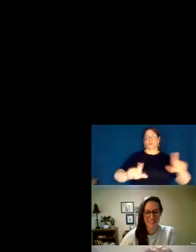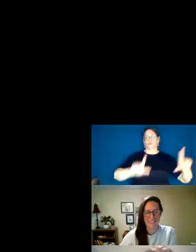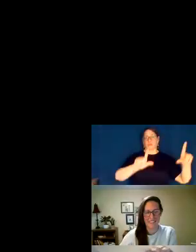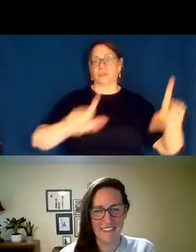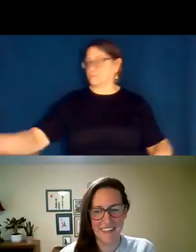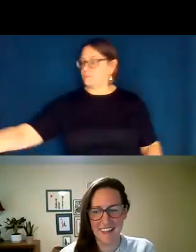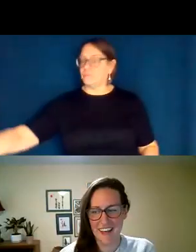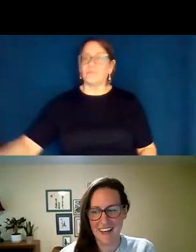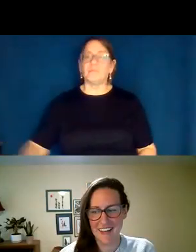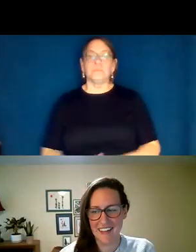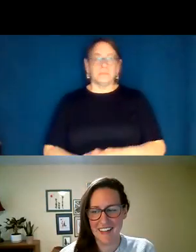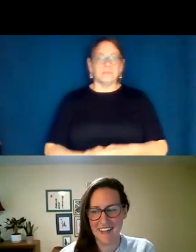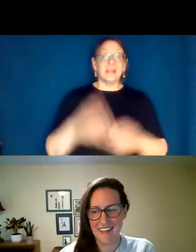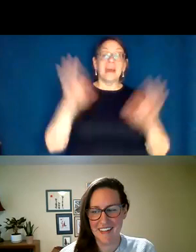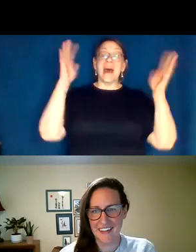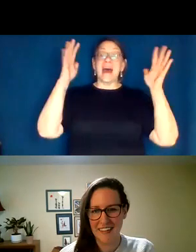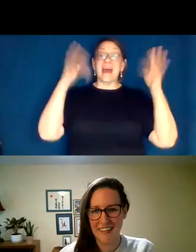Awesome. Yay.